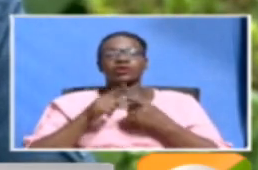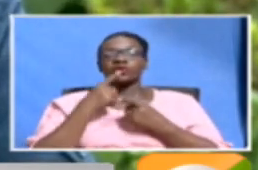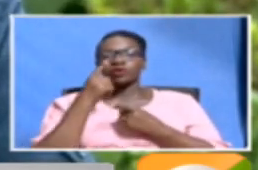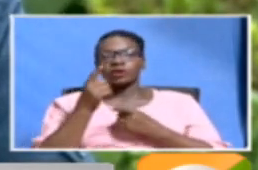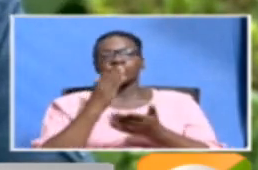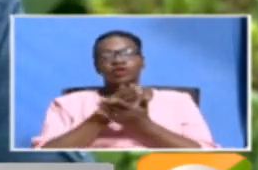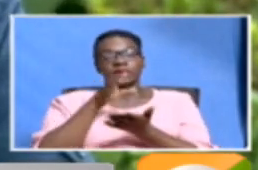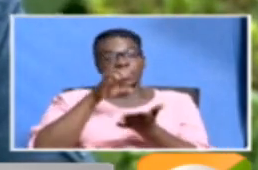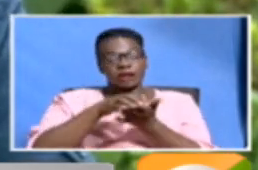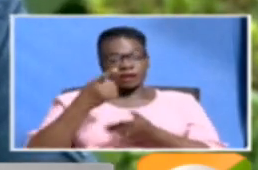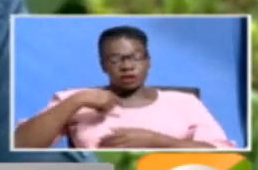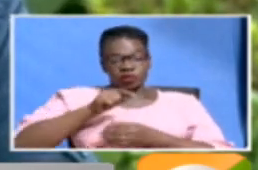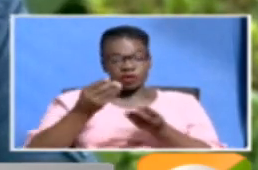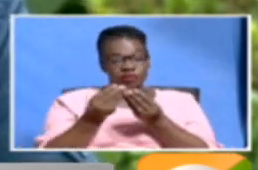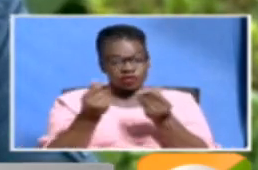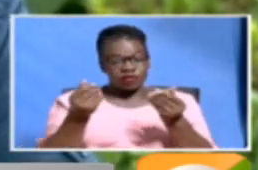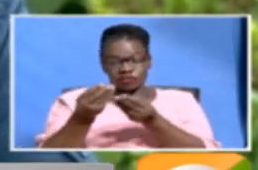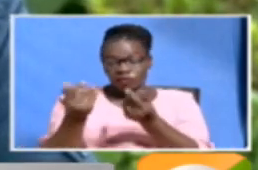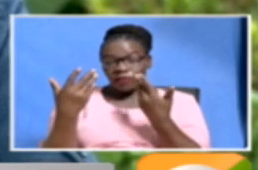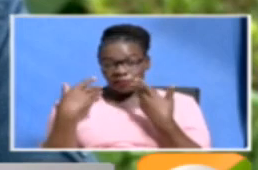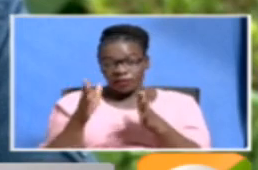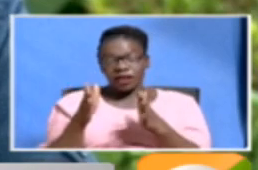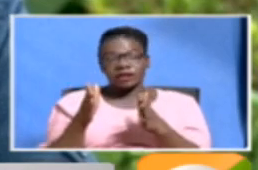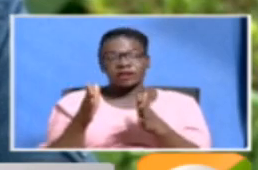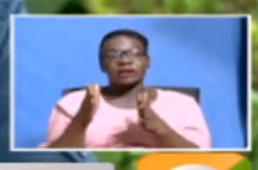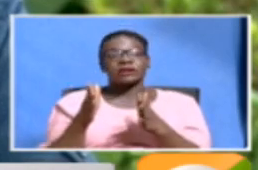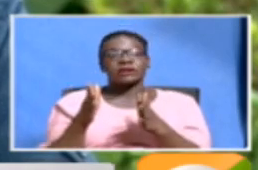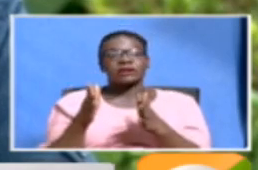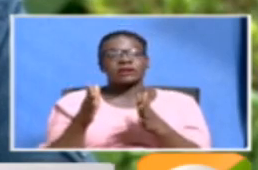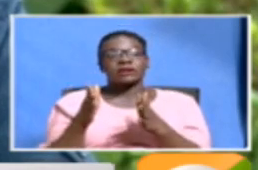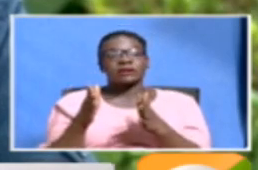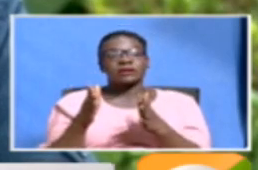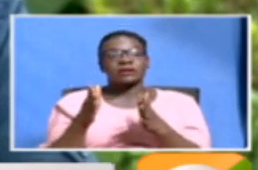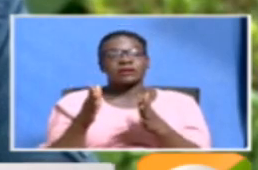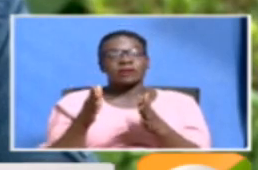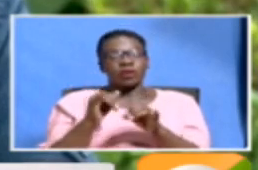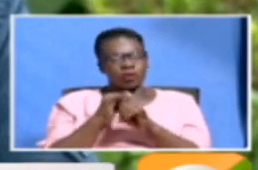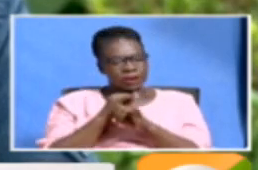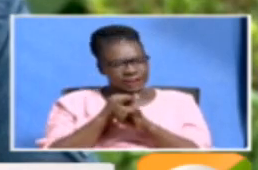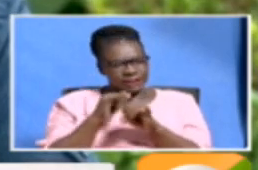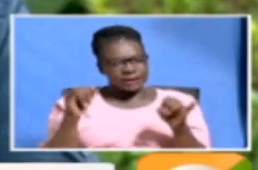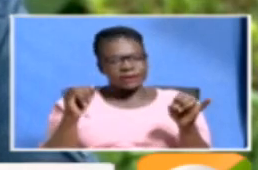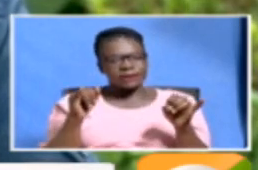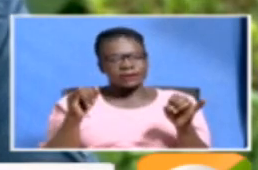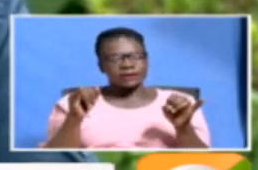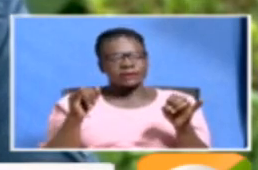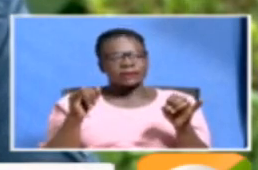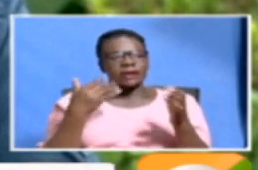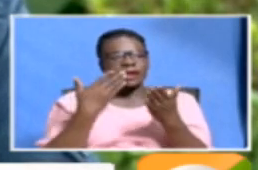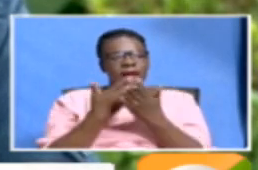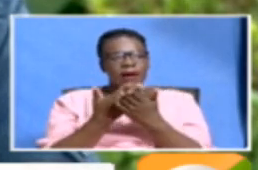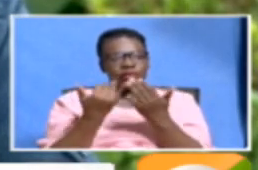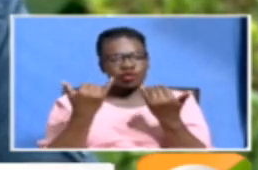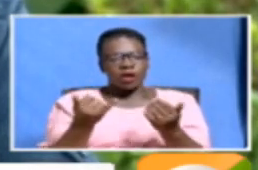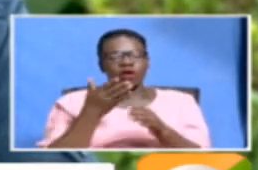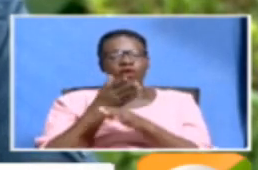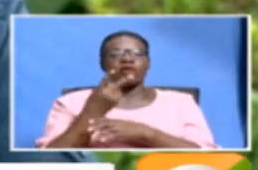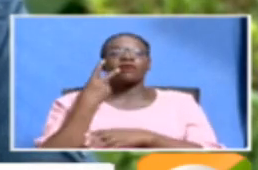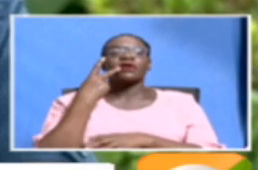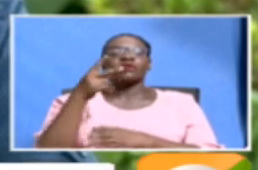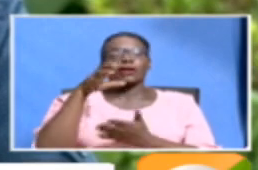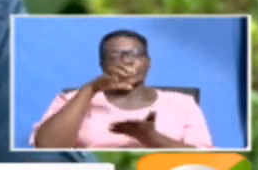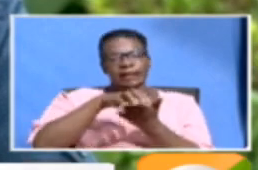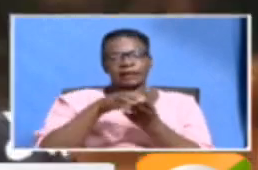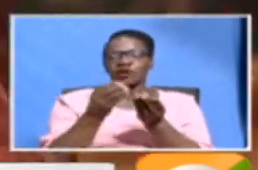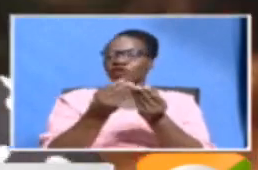that the cases we've handled, we've done due diligence, and so far, more than 200 cases